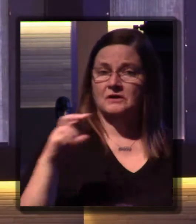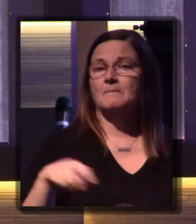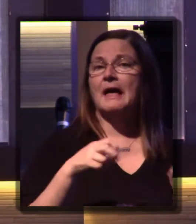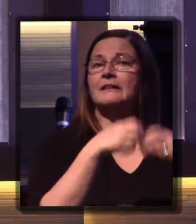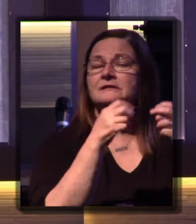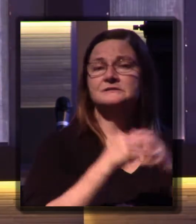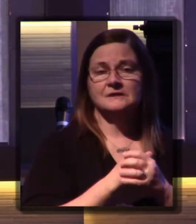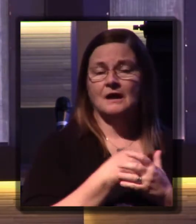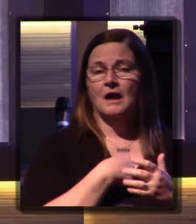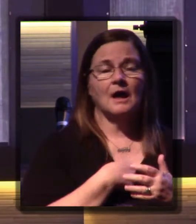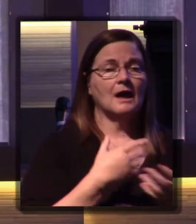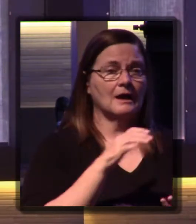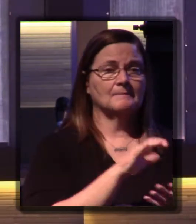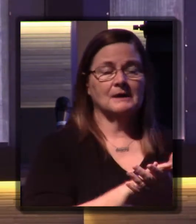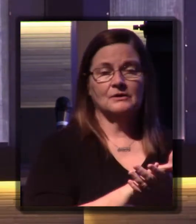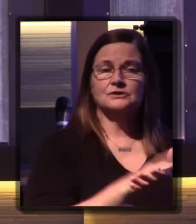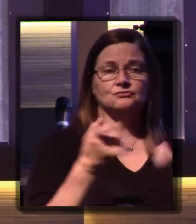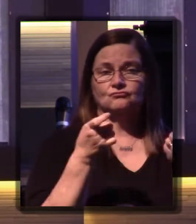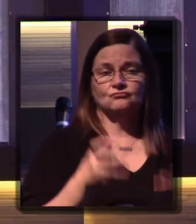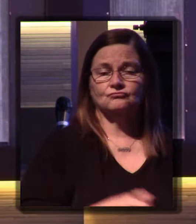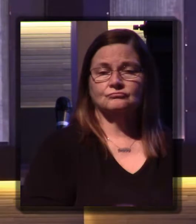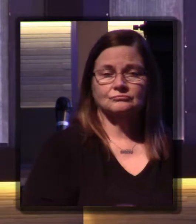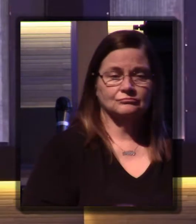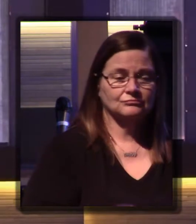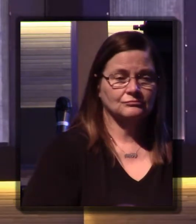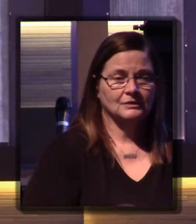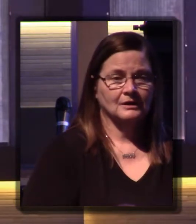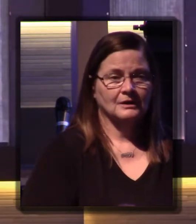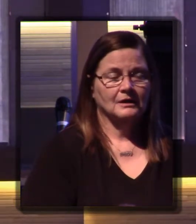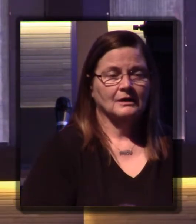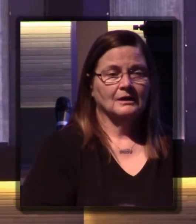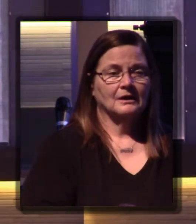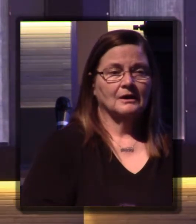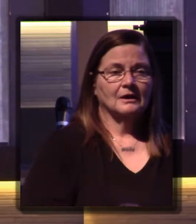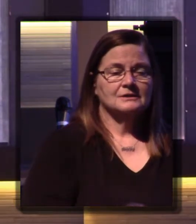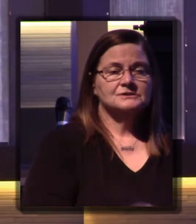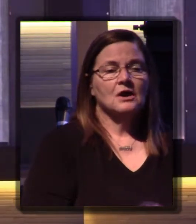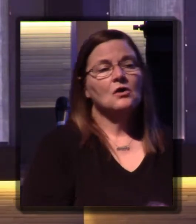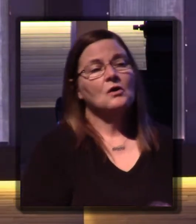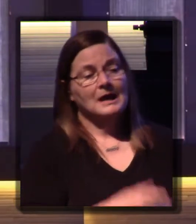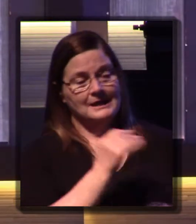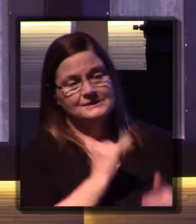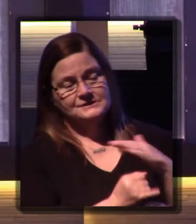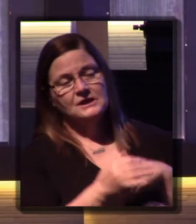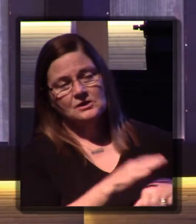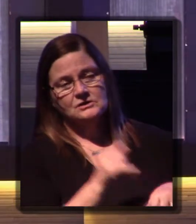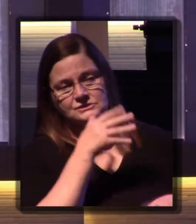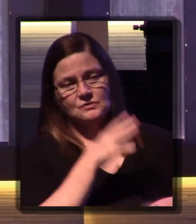palace. I'm married to an oligarch. And so that's the idea. And so Isaiah calls these people, these women, and he says,